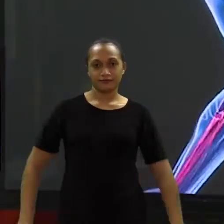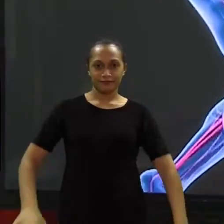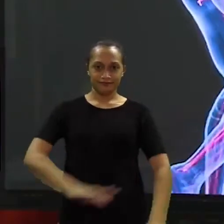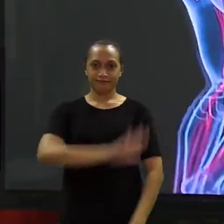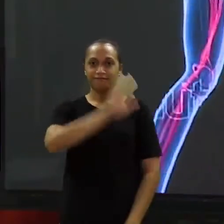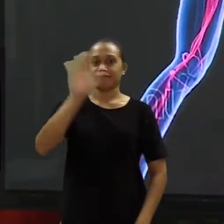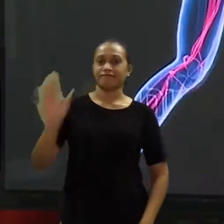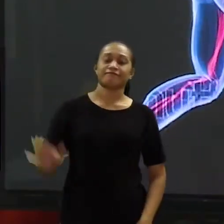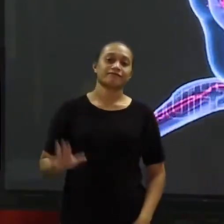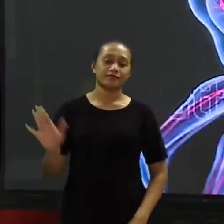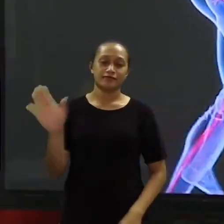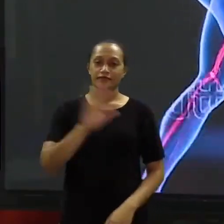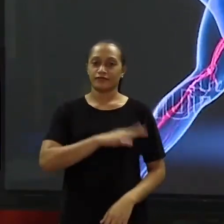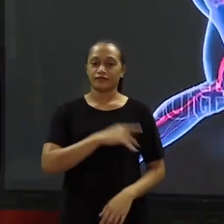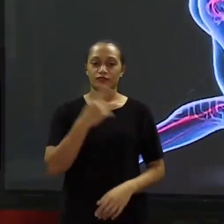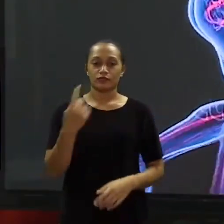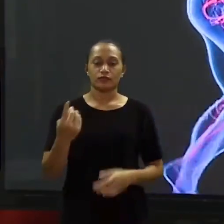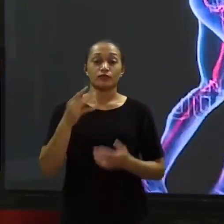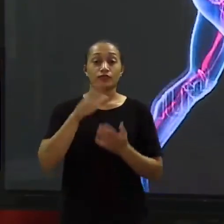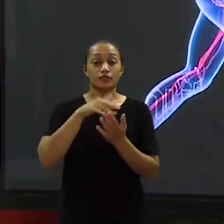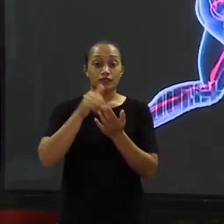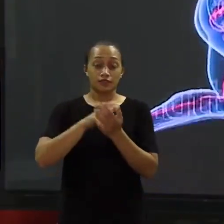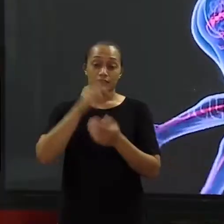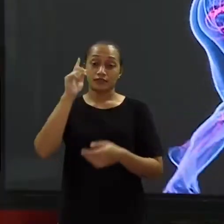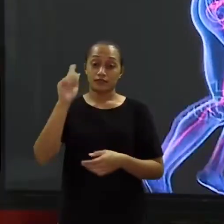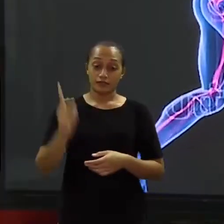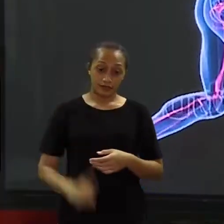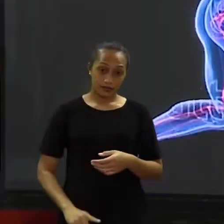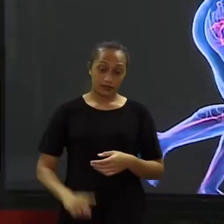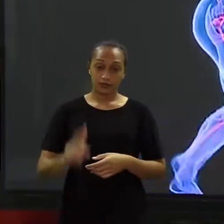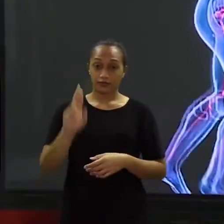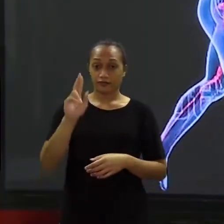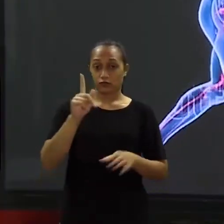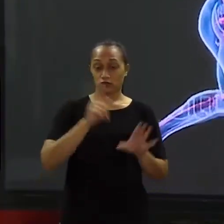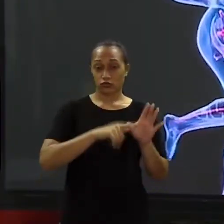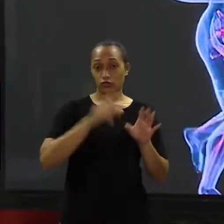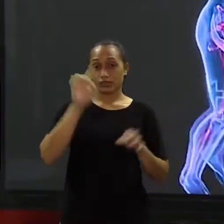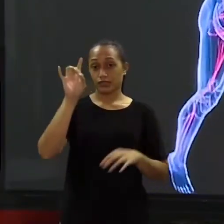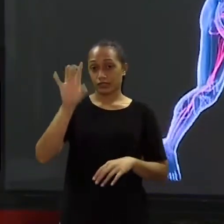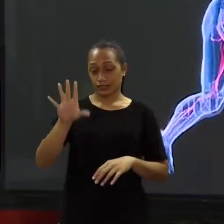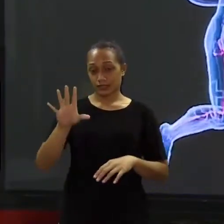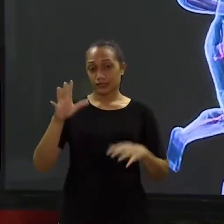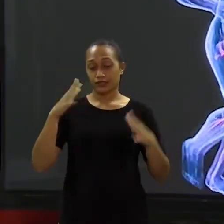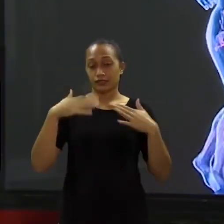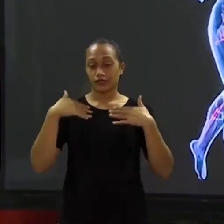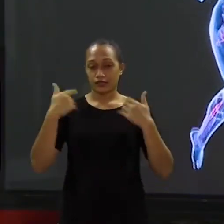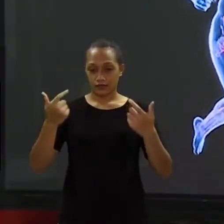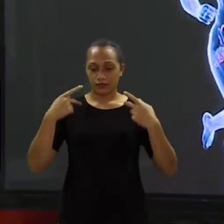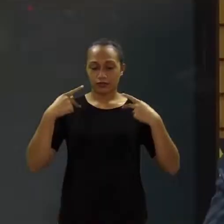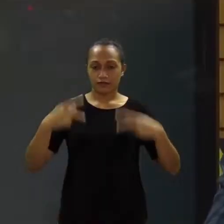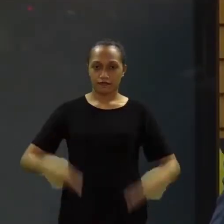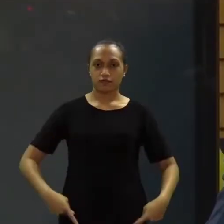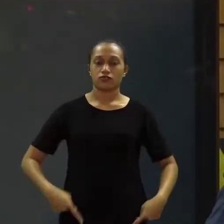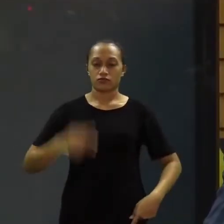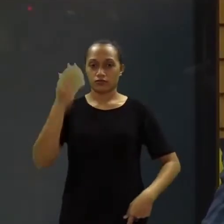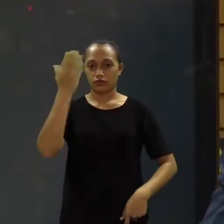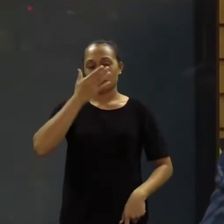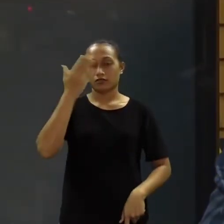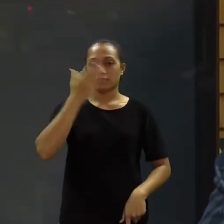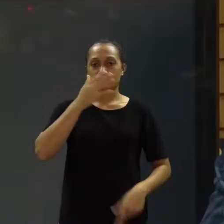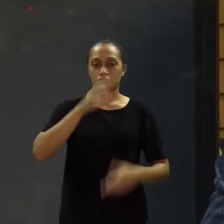Talofa everyone. Our lesson for today is for Year 10 Health and Physical Education students.